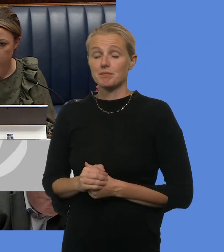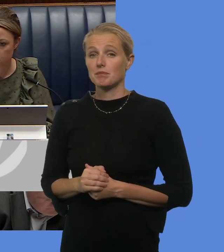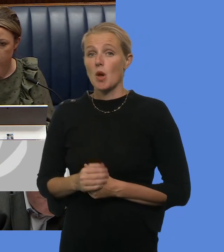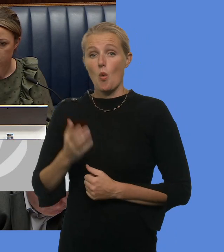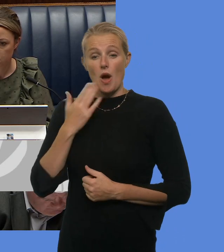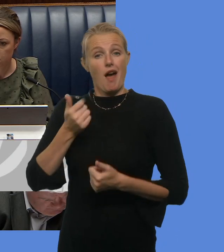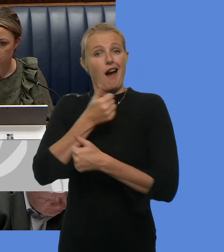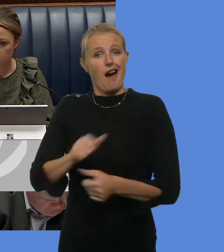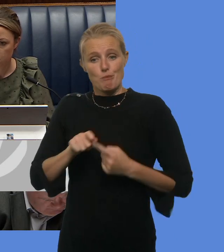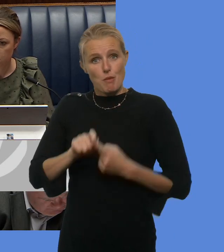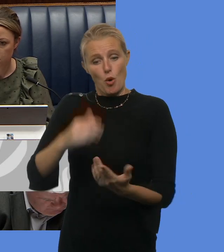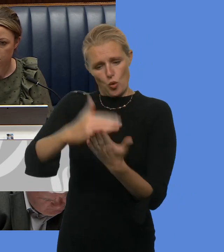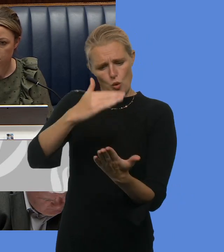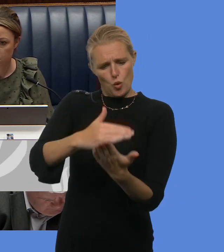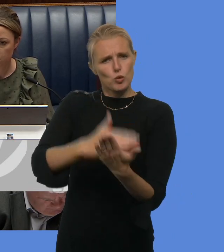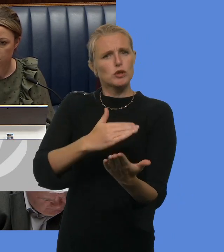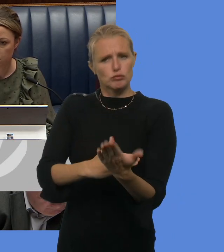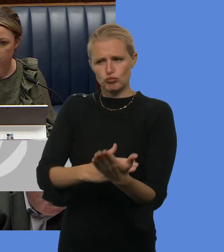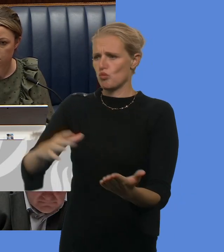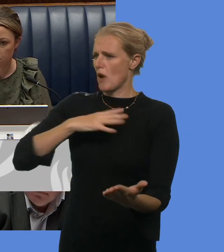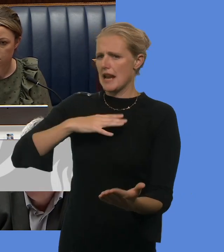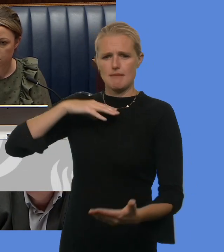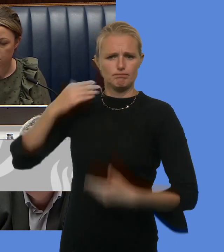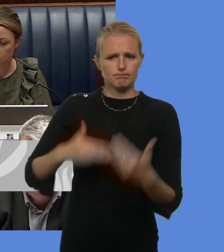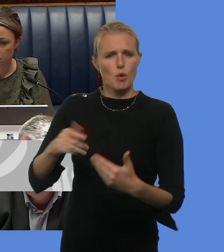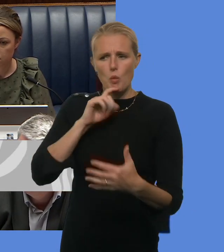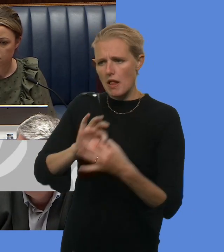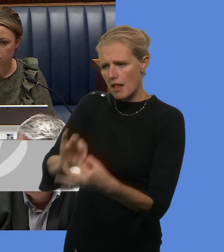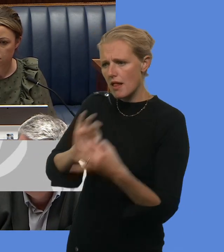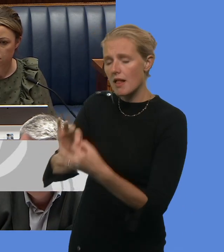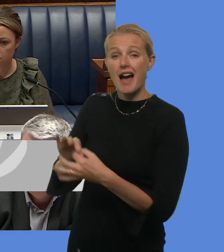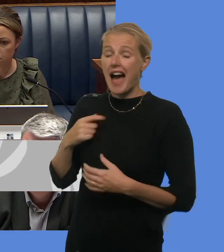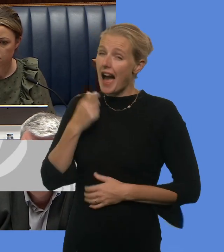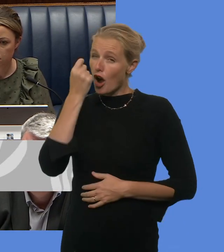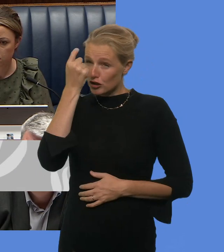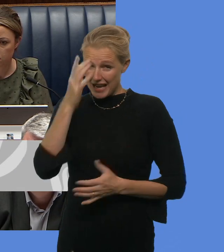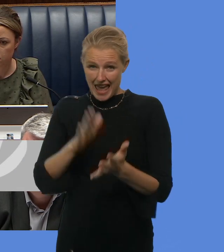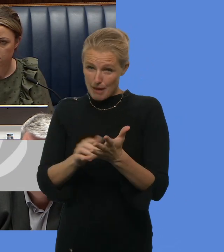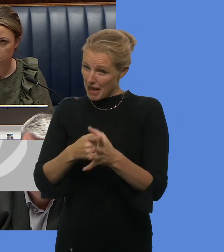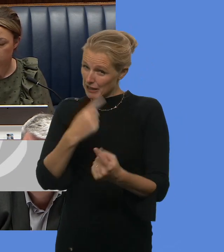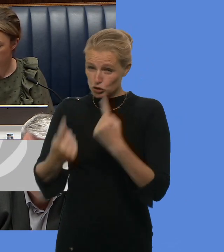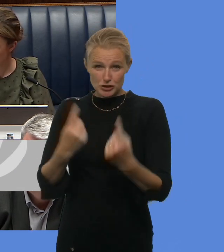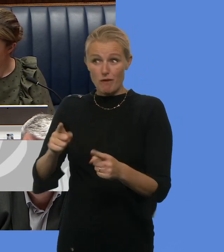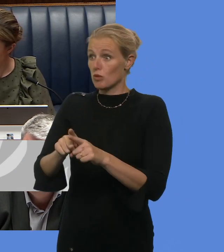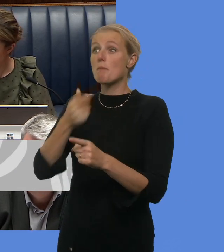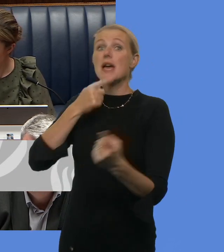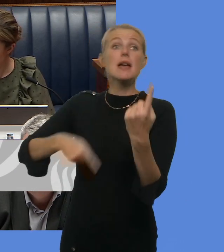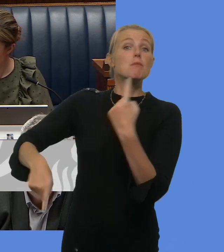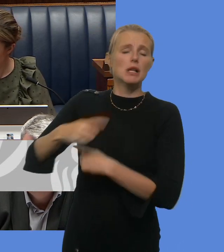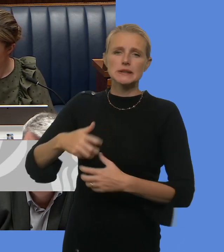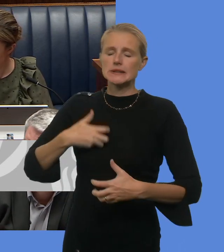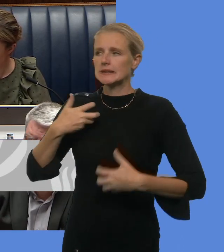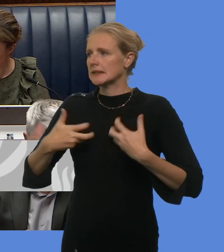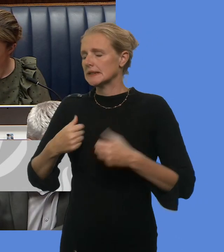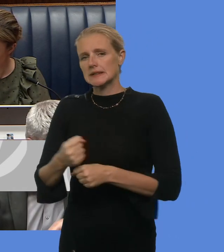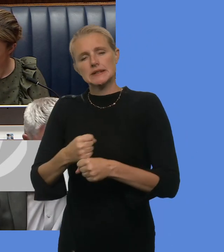bring forward, and I understand the frustration of elected representatives in this regard, and even members of the public in this regard. But when you're